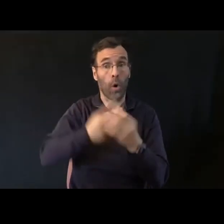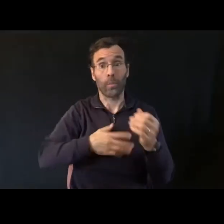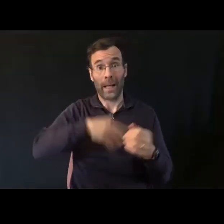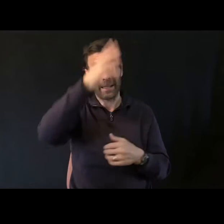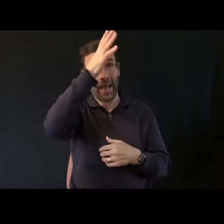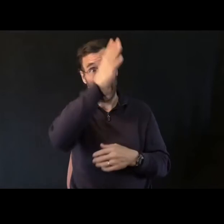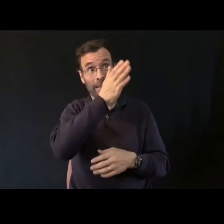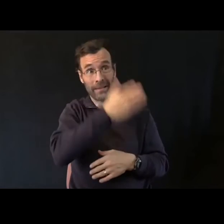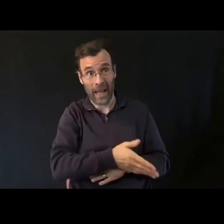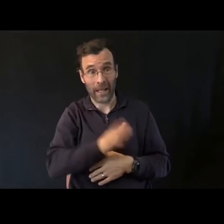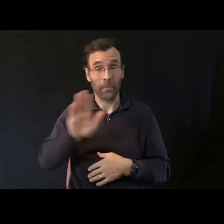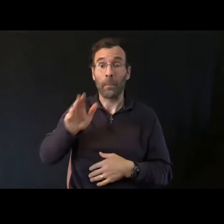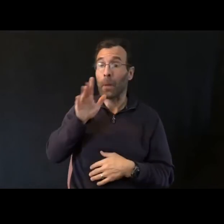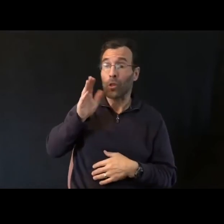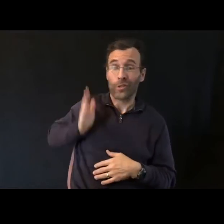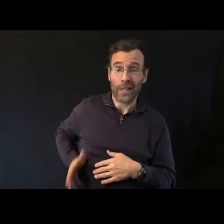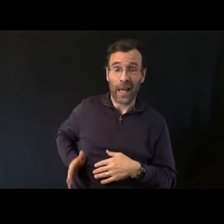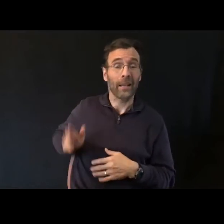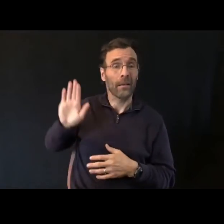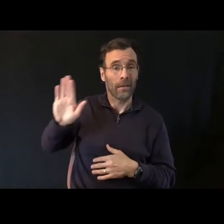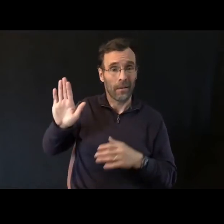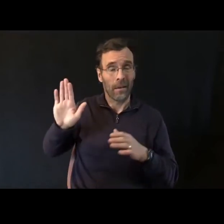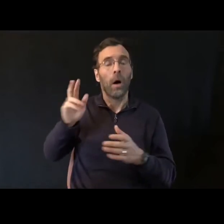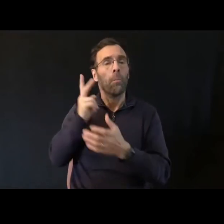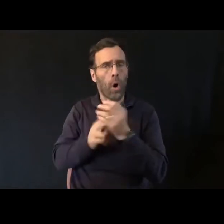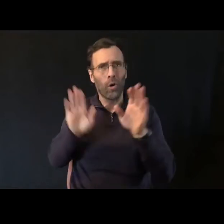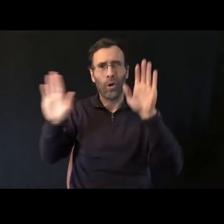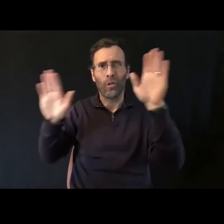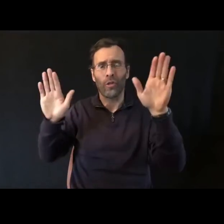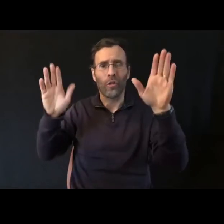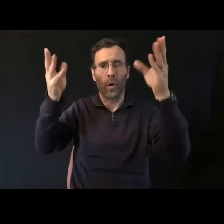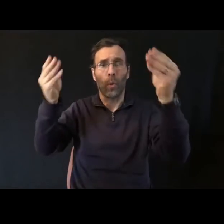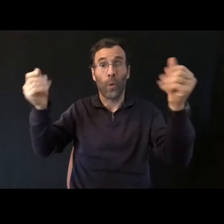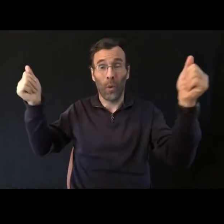side, where, okay, now I feel like